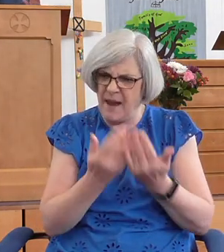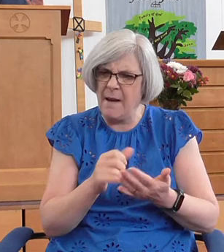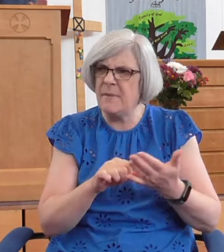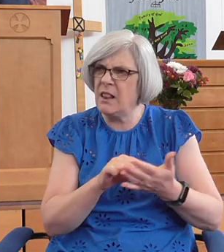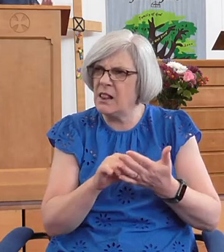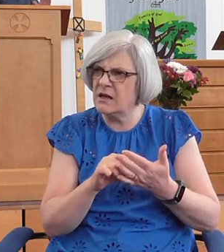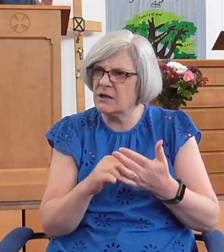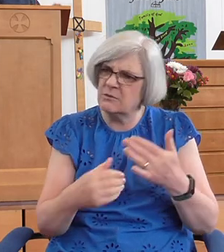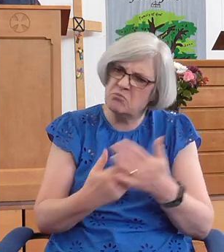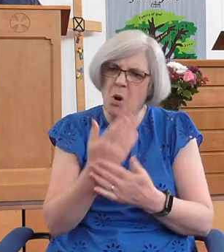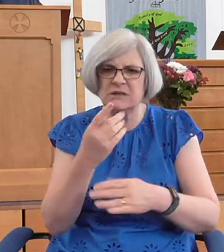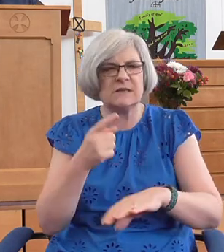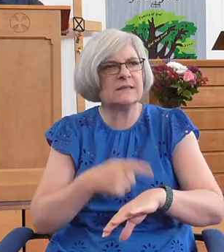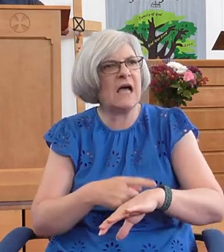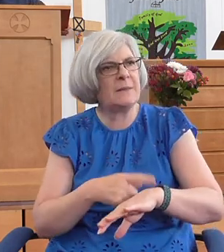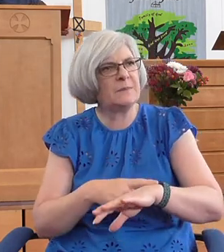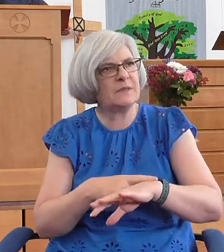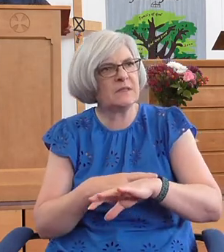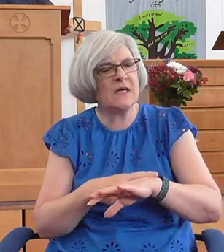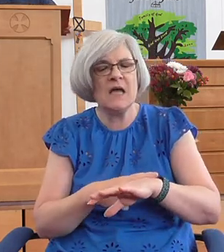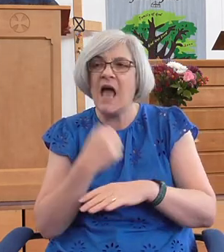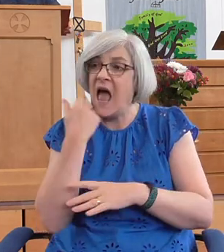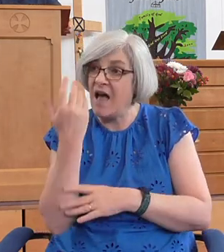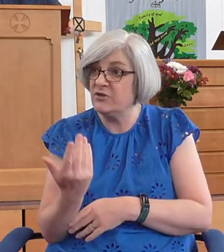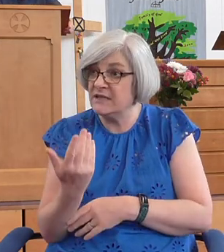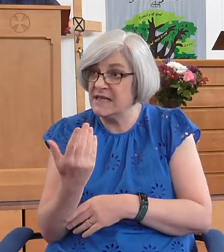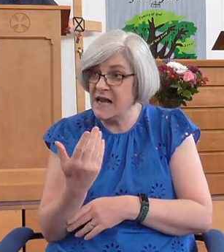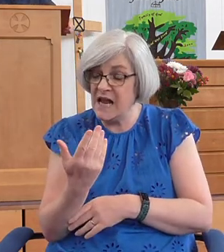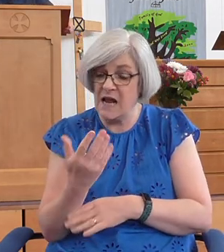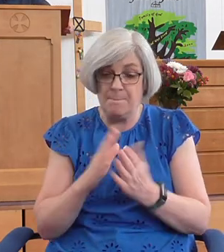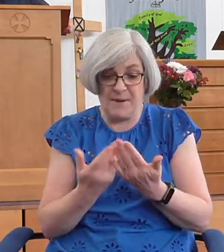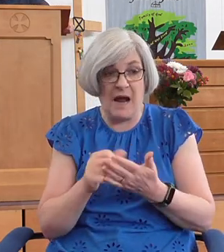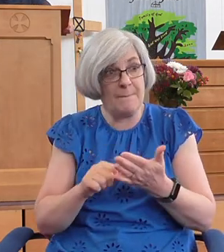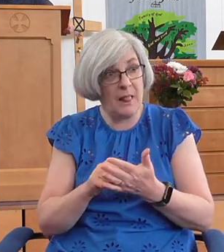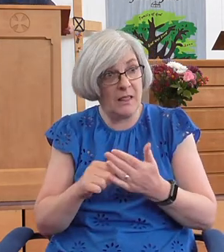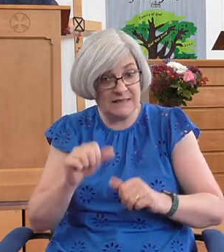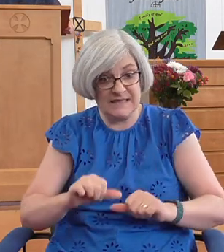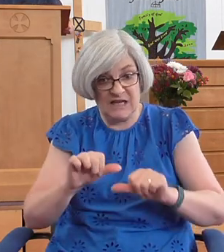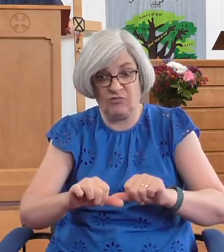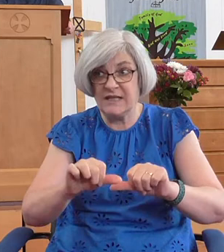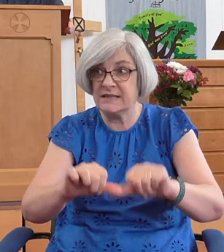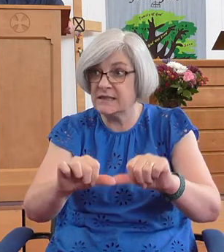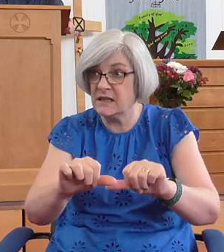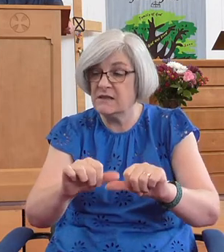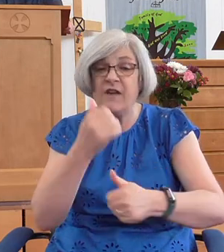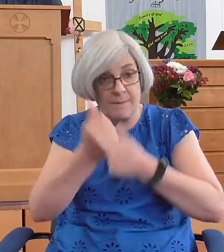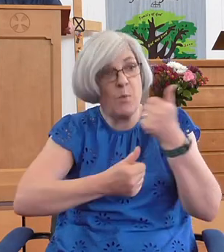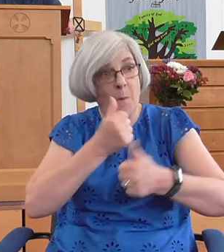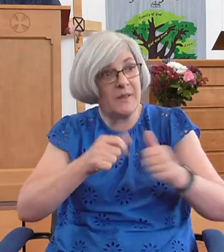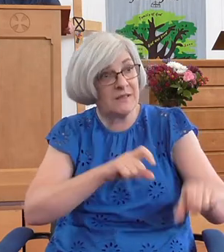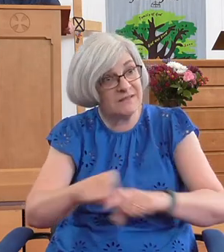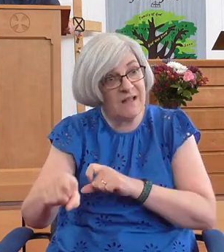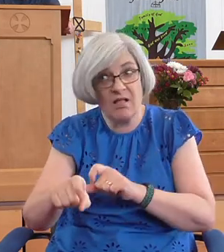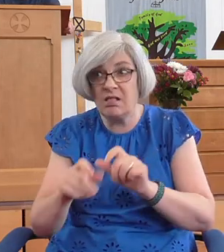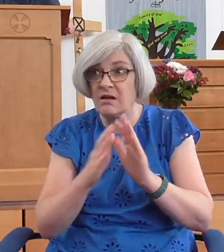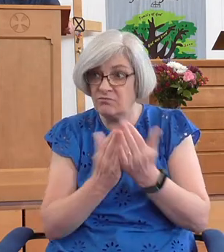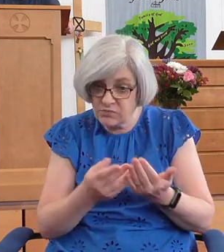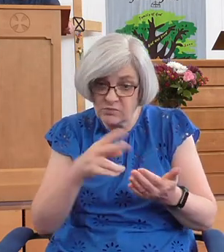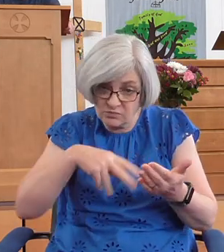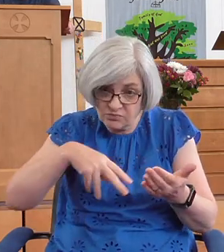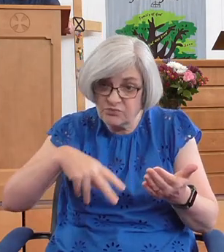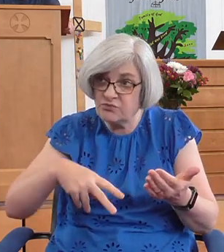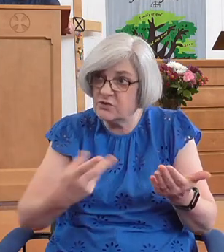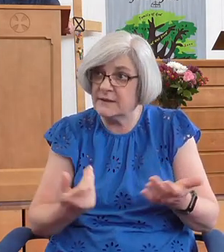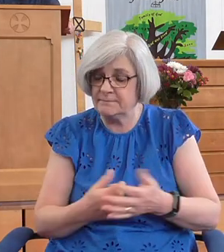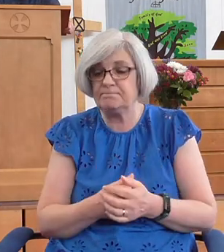daily study Bible series is still a very popular source of devotional reading for many. I don't know whether any of you